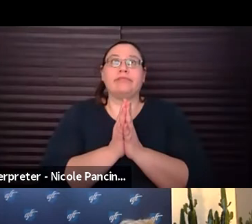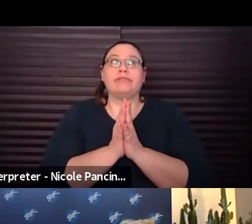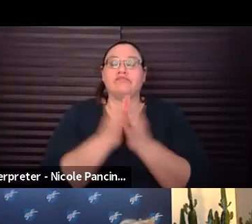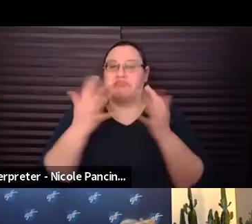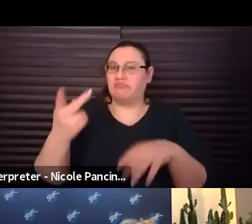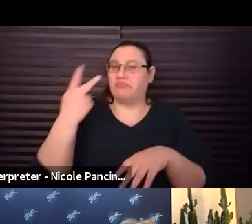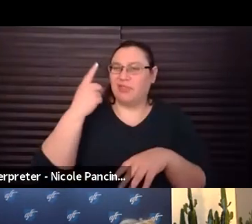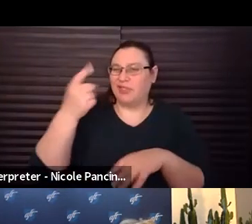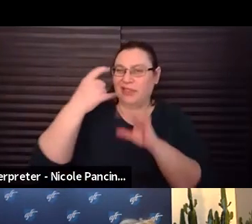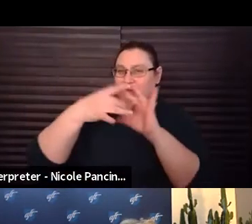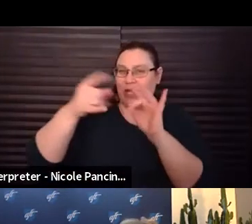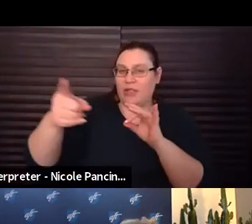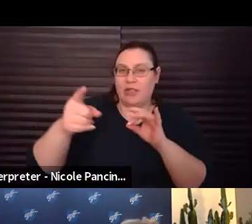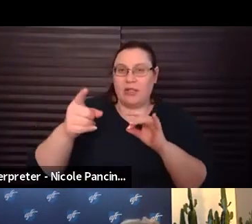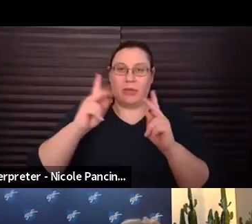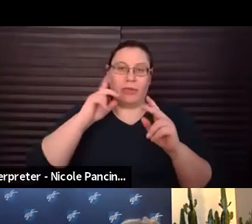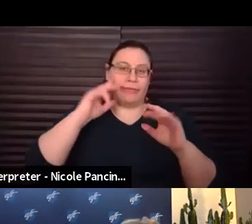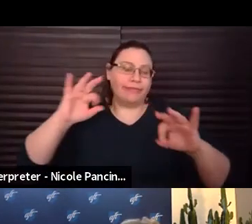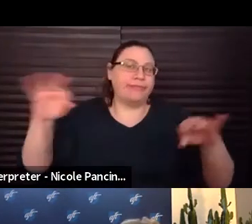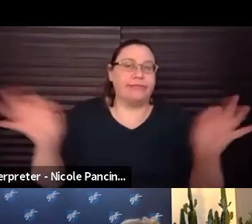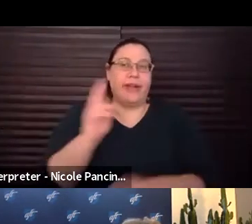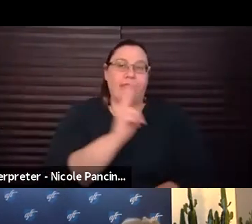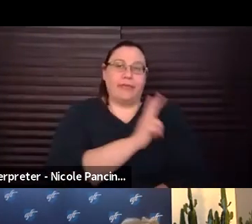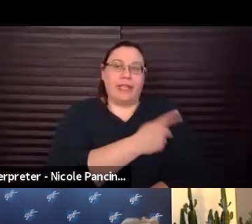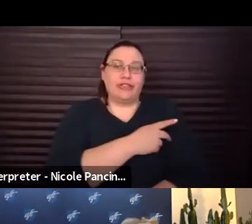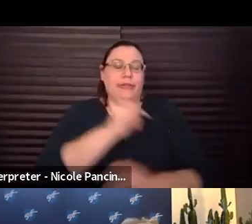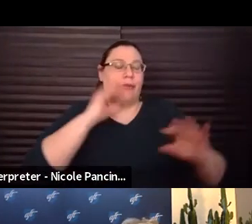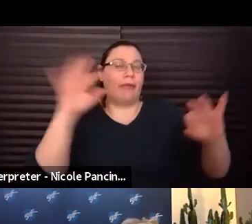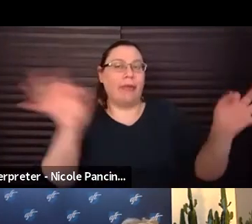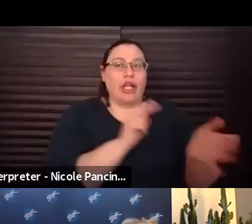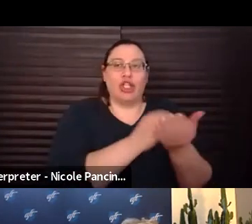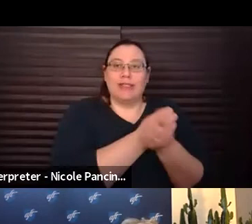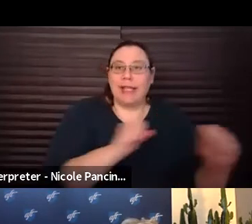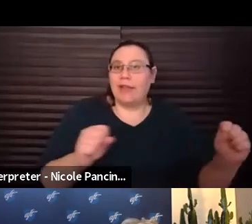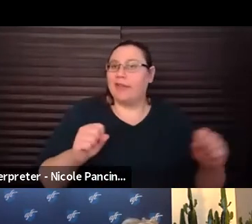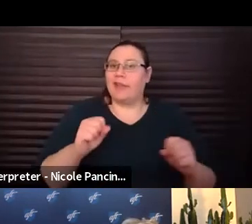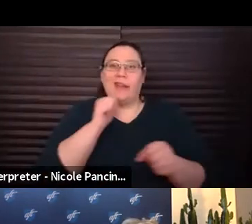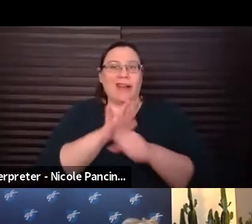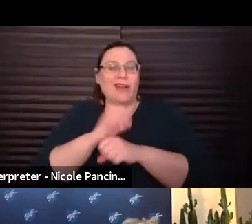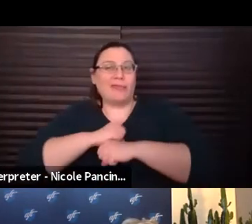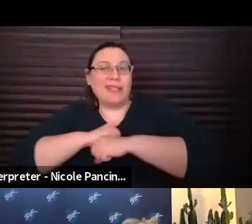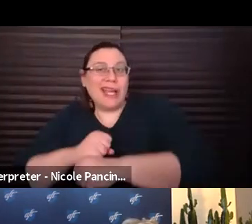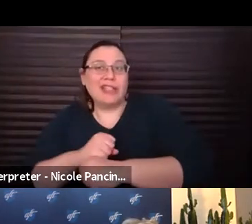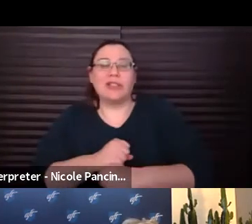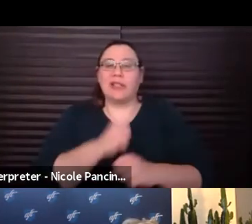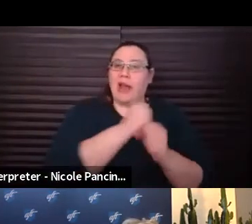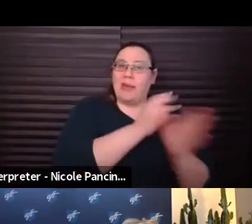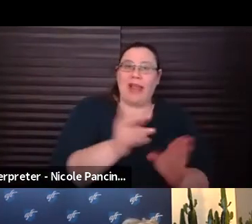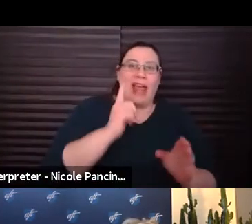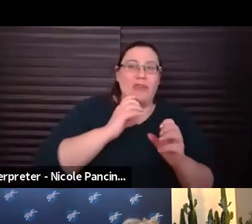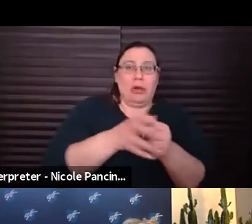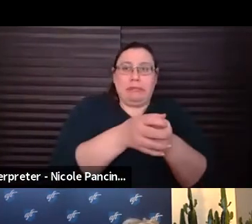a complete disregard for patients, nurse safety, from lack of protections to lack of a surge plan, with